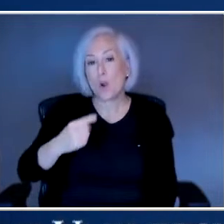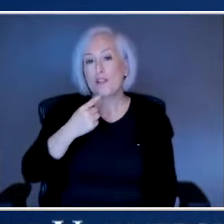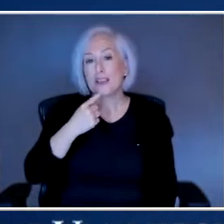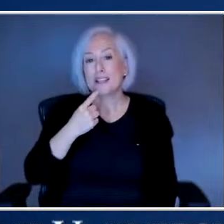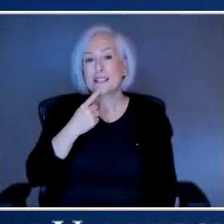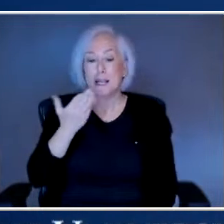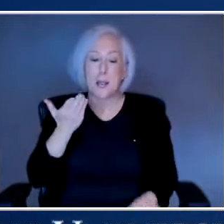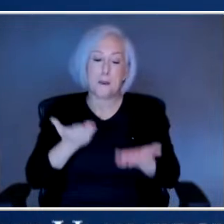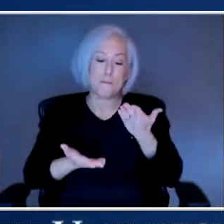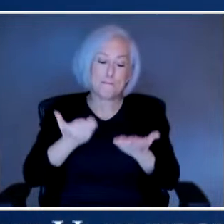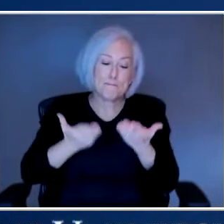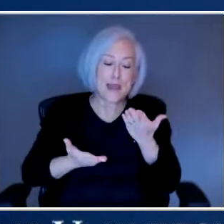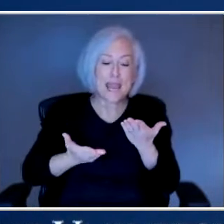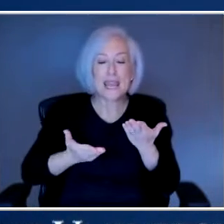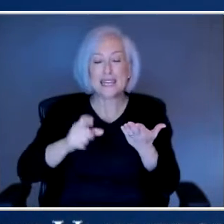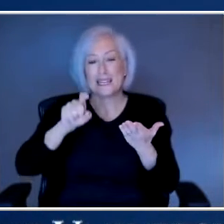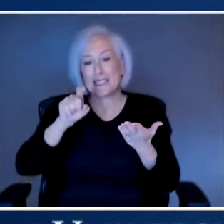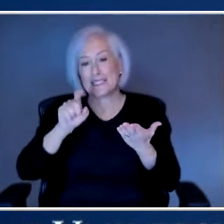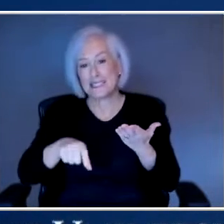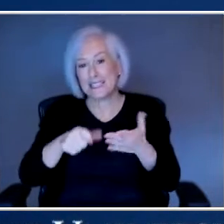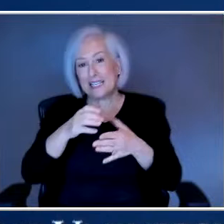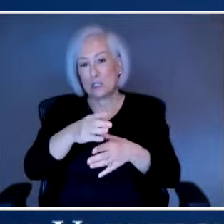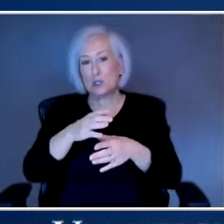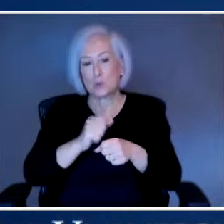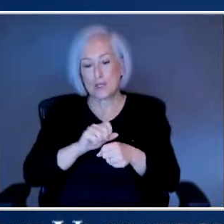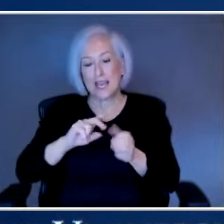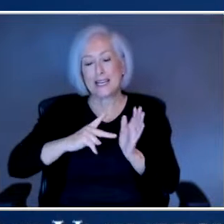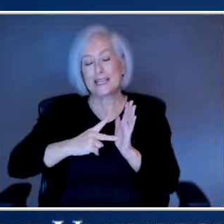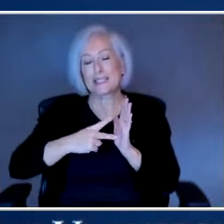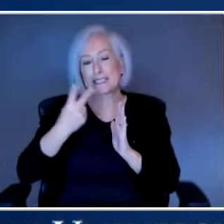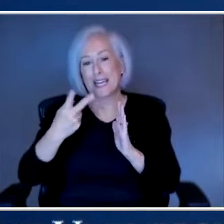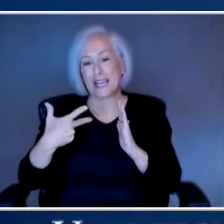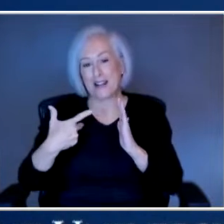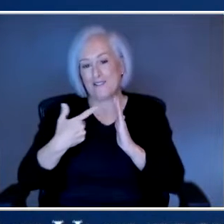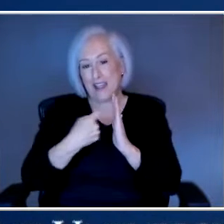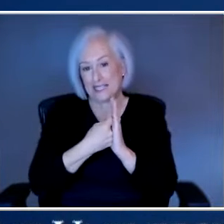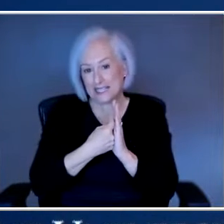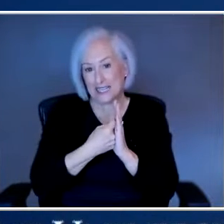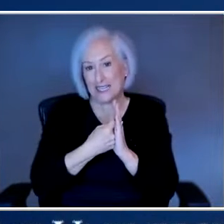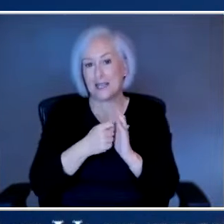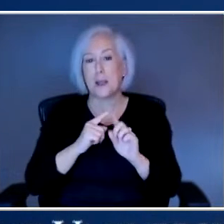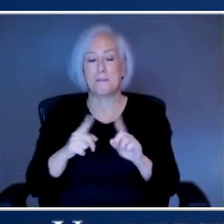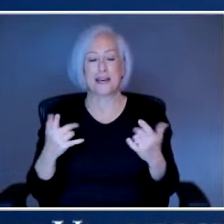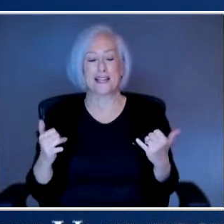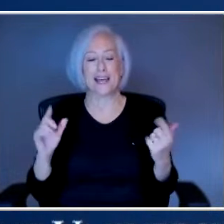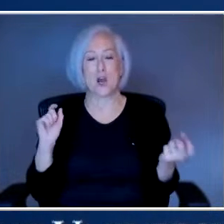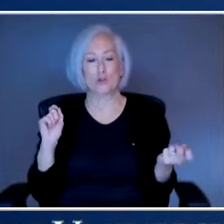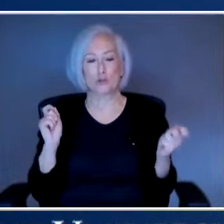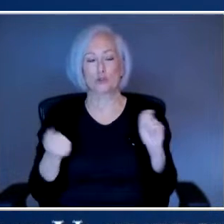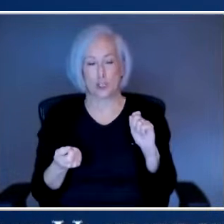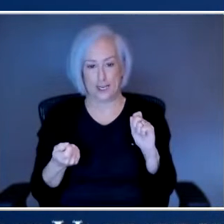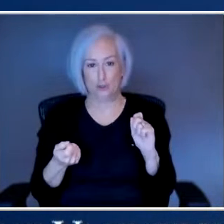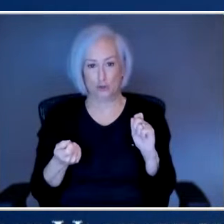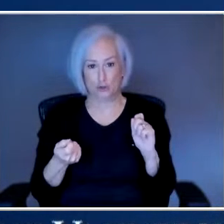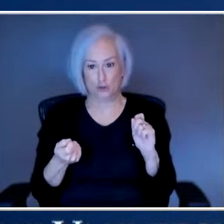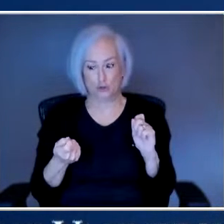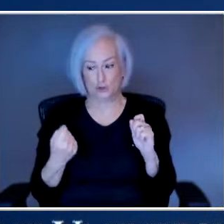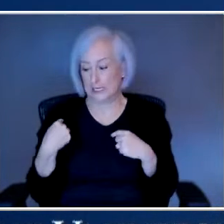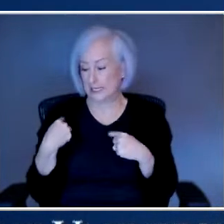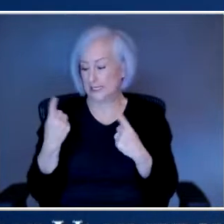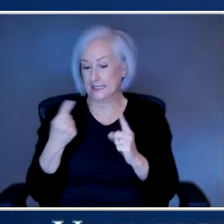get another vaccine dose, but it has been changed, and we've talked about even since January there